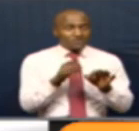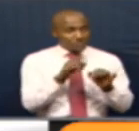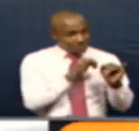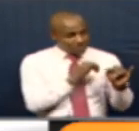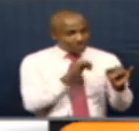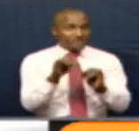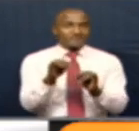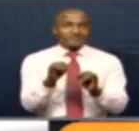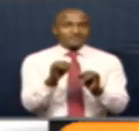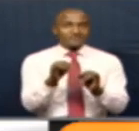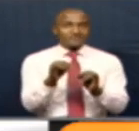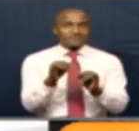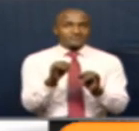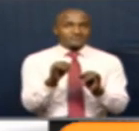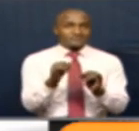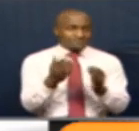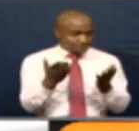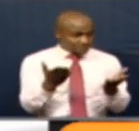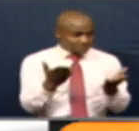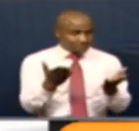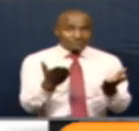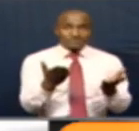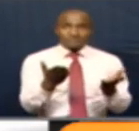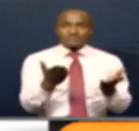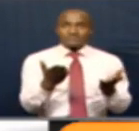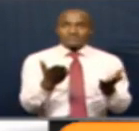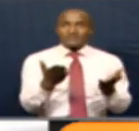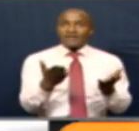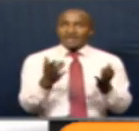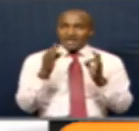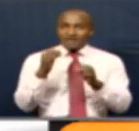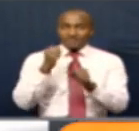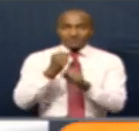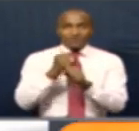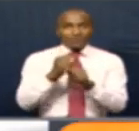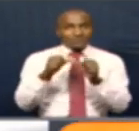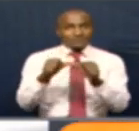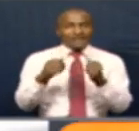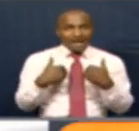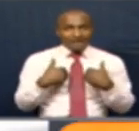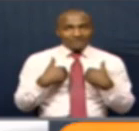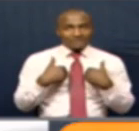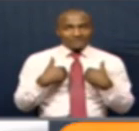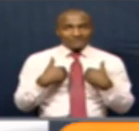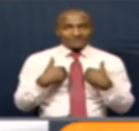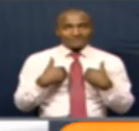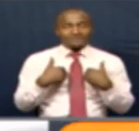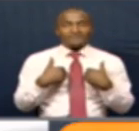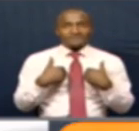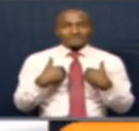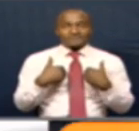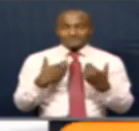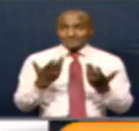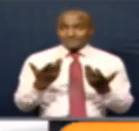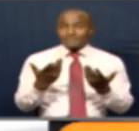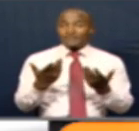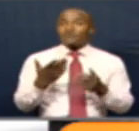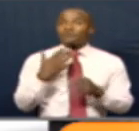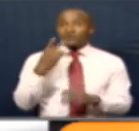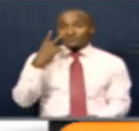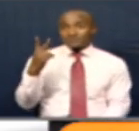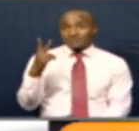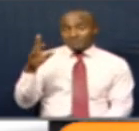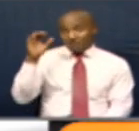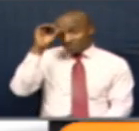I have your commitment. Okay. Yoka. Yeah. Assuming we still have our jobs, yes. And that's a big assume, isn't it? All right, let's just take a look at your